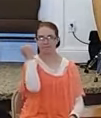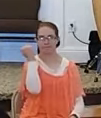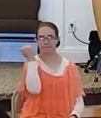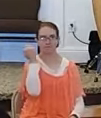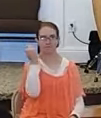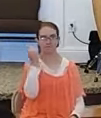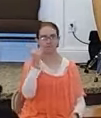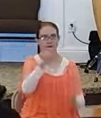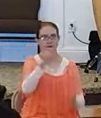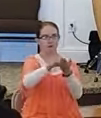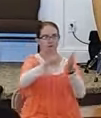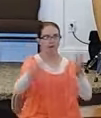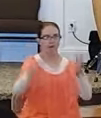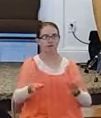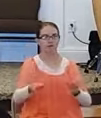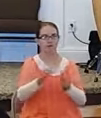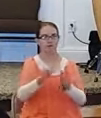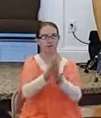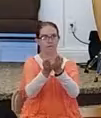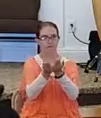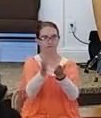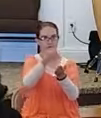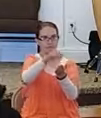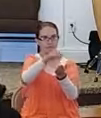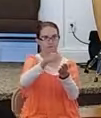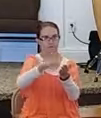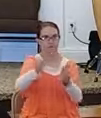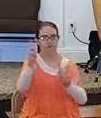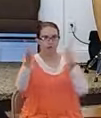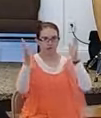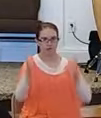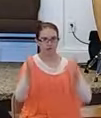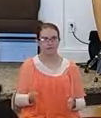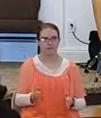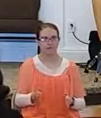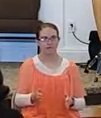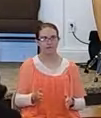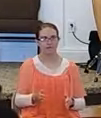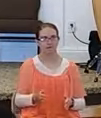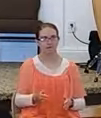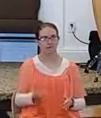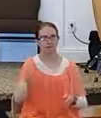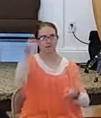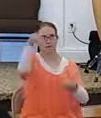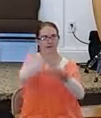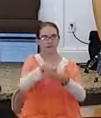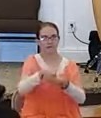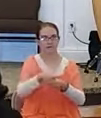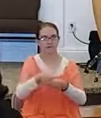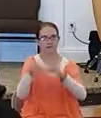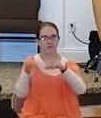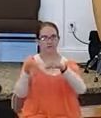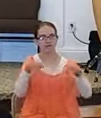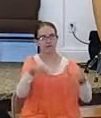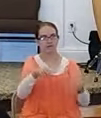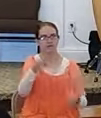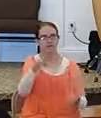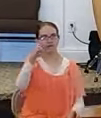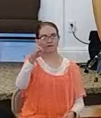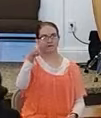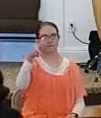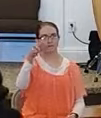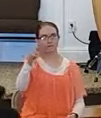about an author that was doing a book signing. And this person, amen, this reporter went in and was going to do a report on the book